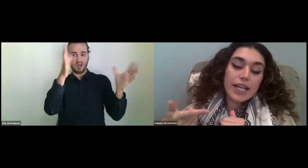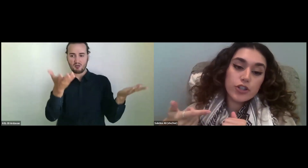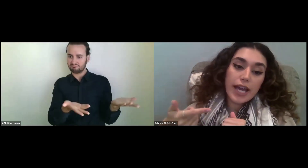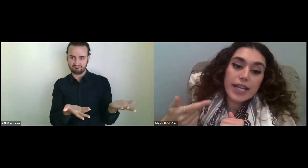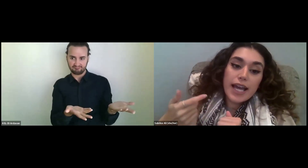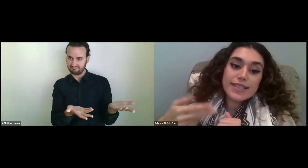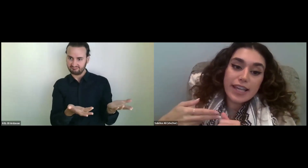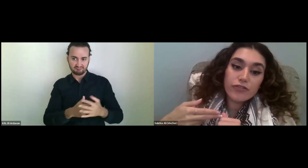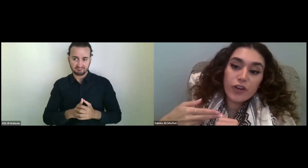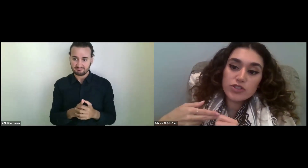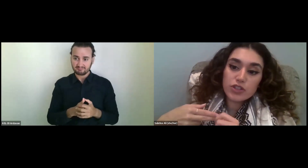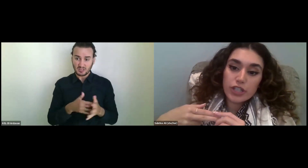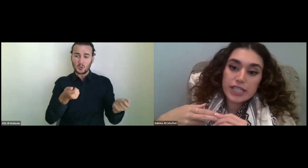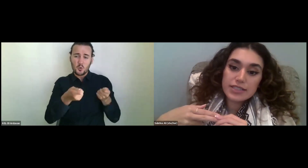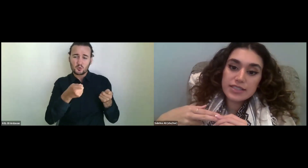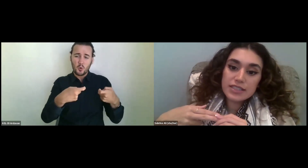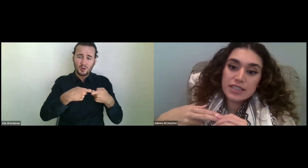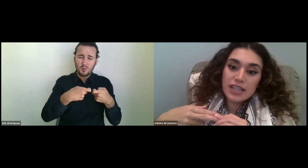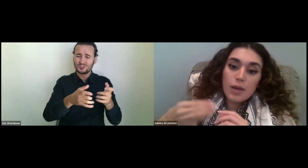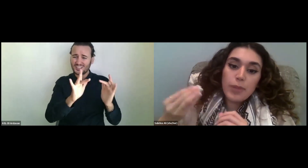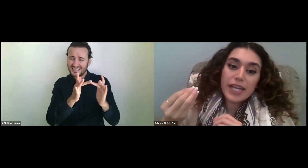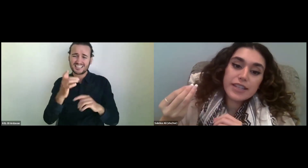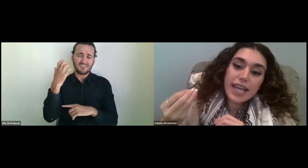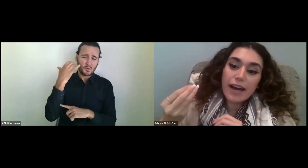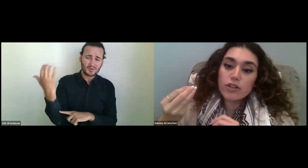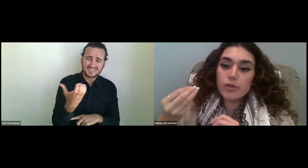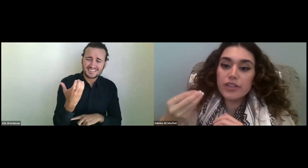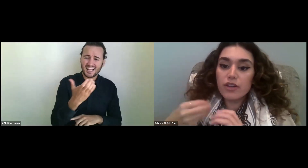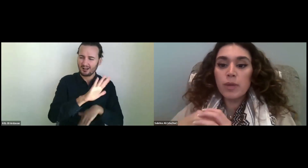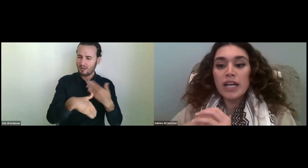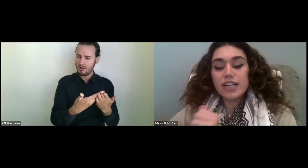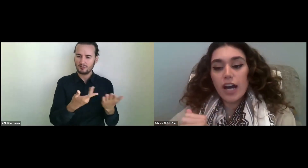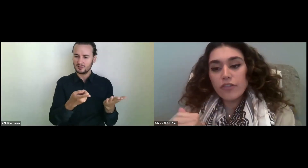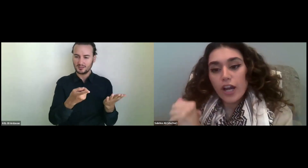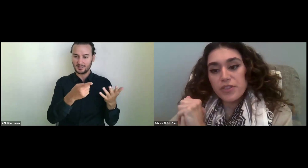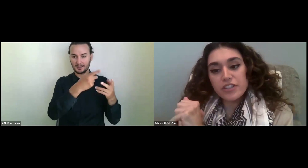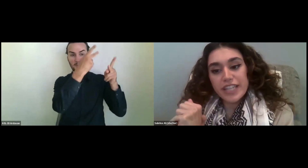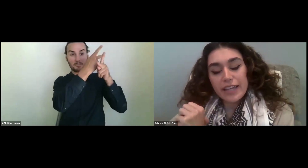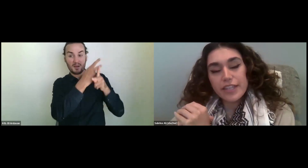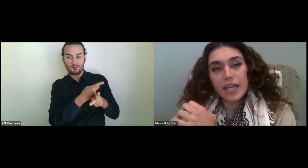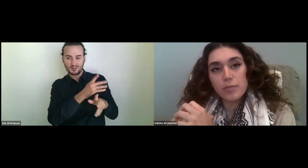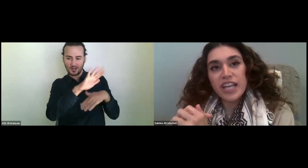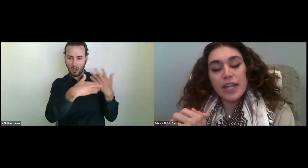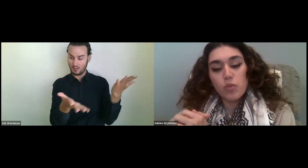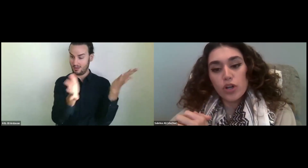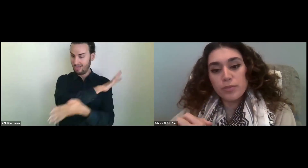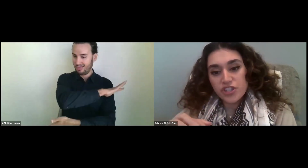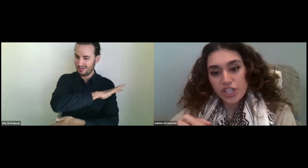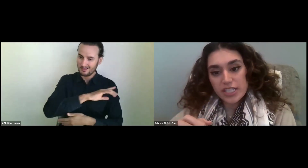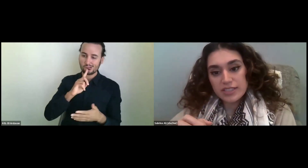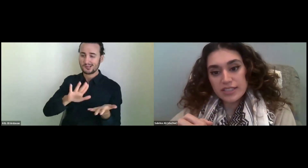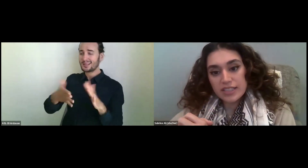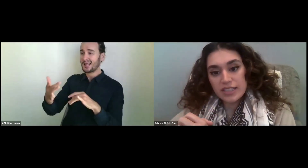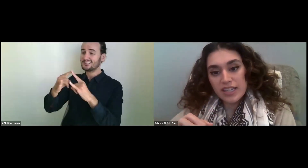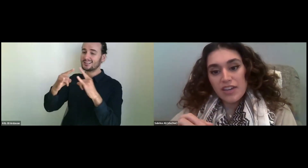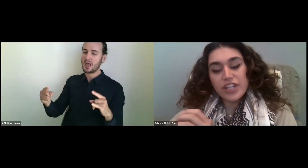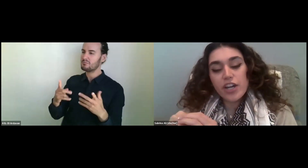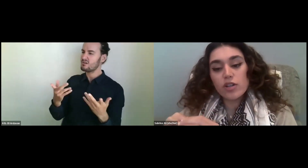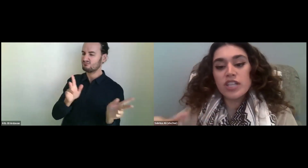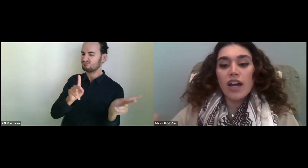electricity, internet, and cell phone screens. Pay the algorithm to cover up their death camps and war